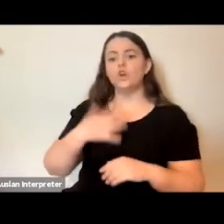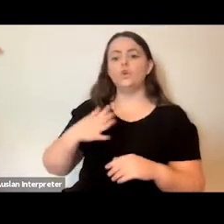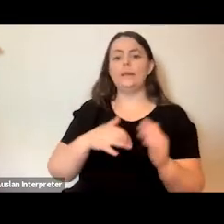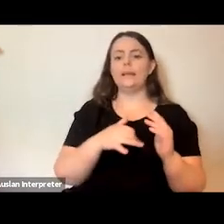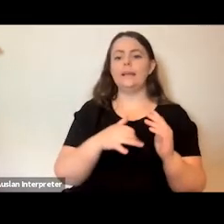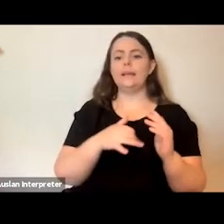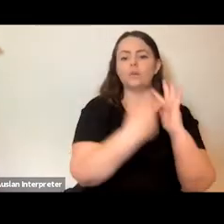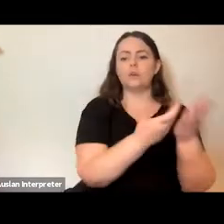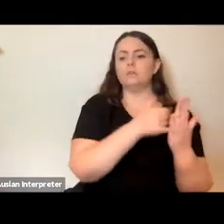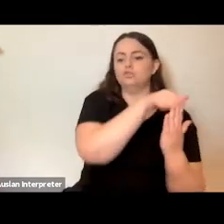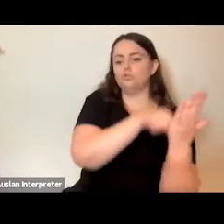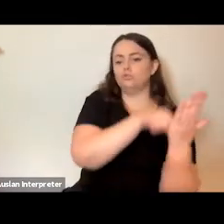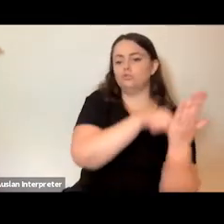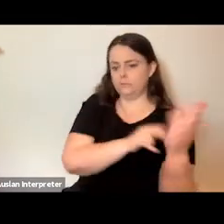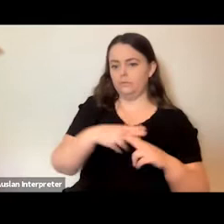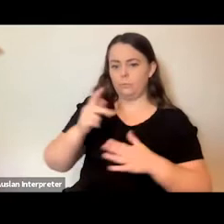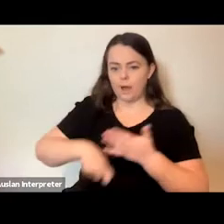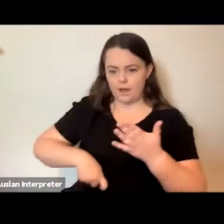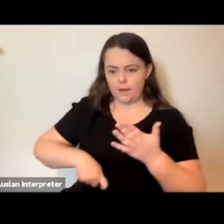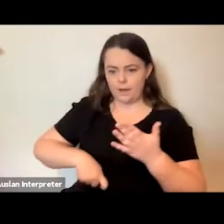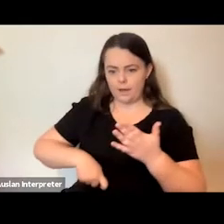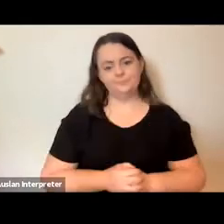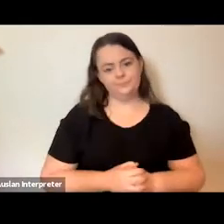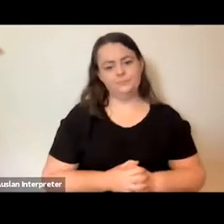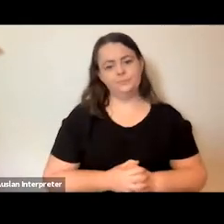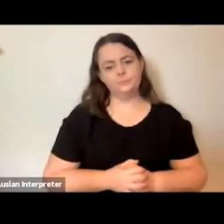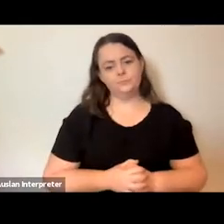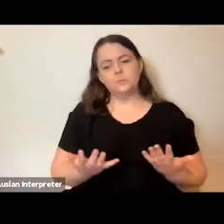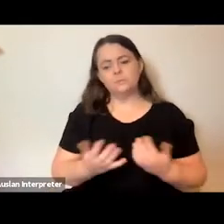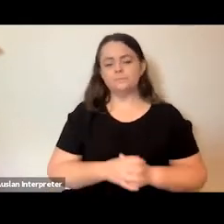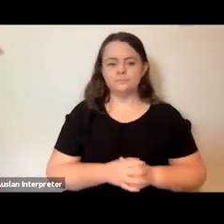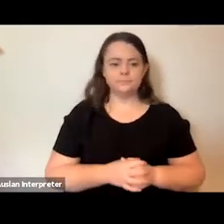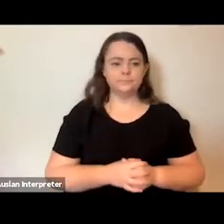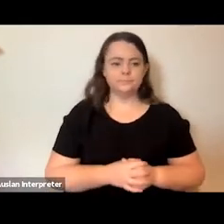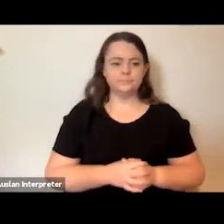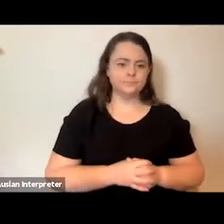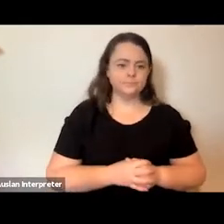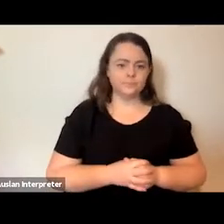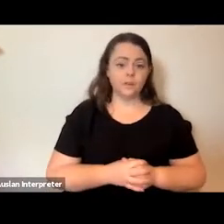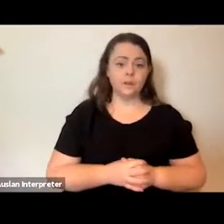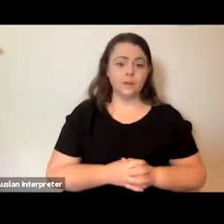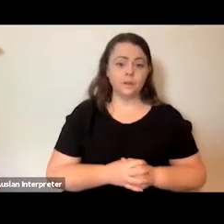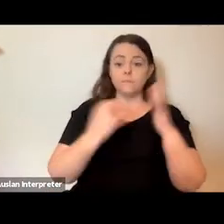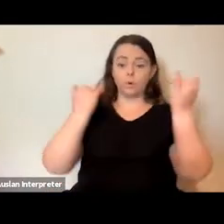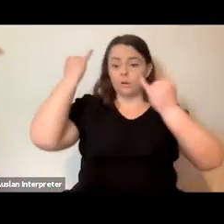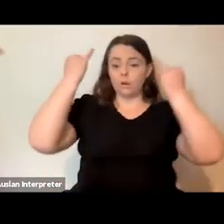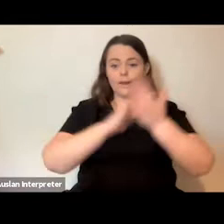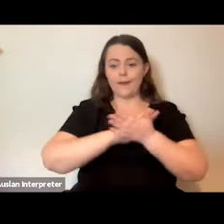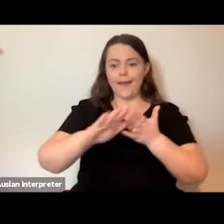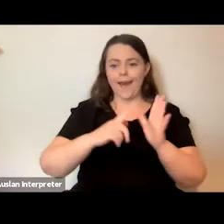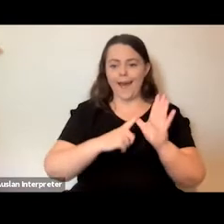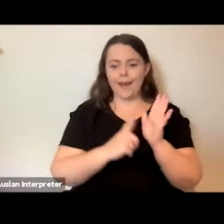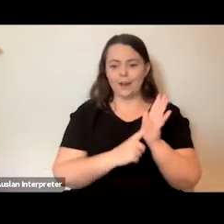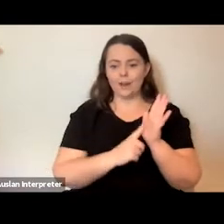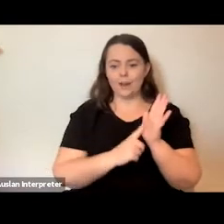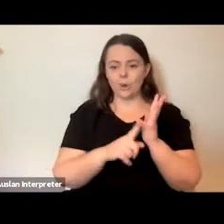And finally, we did see some changes in use of hallucinogens and dissociatives as well. So we saw an increase in